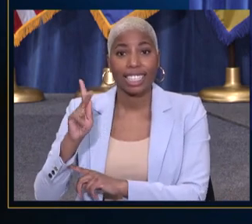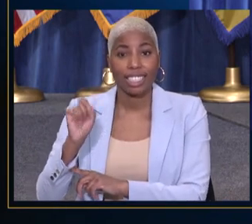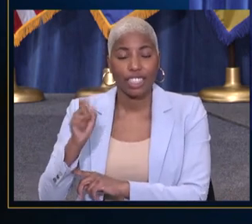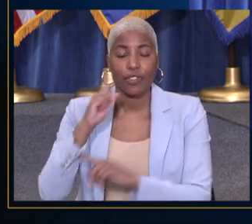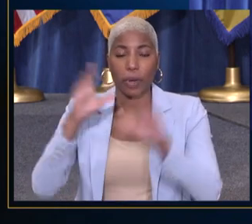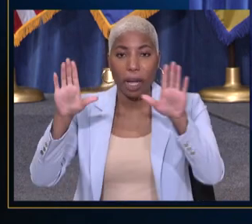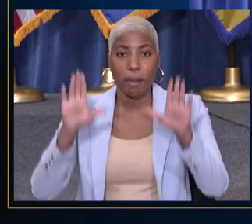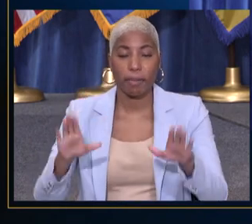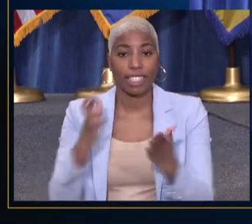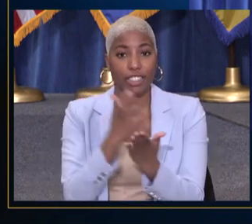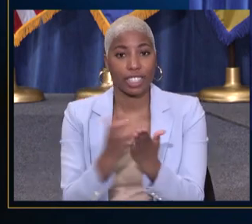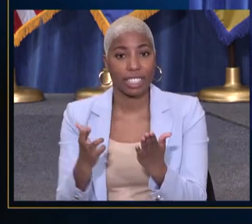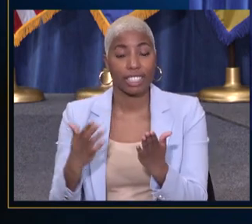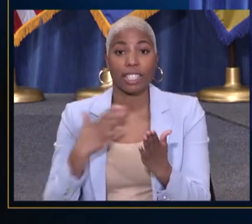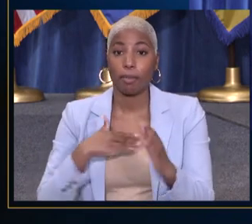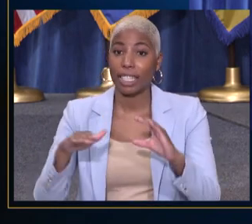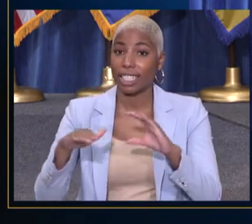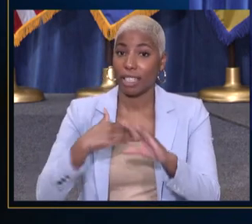us at